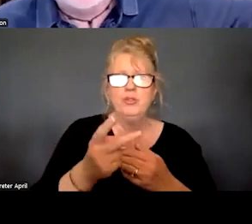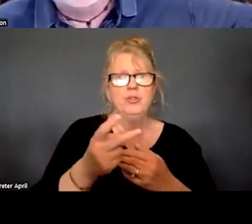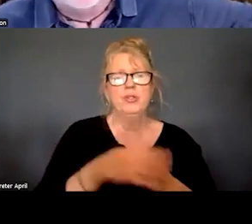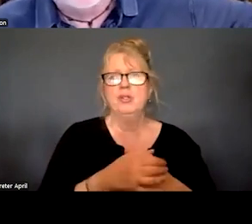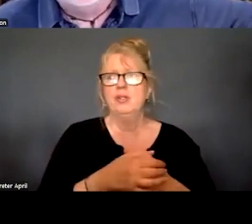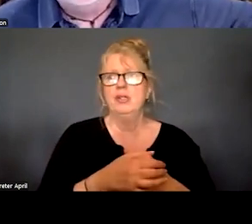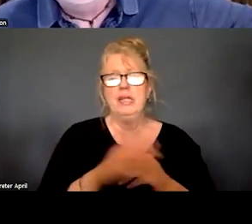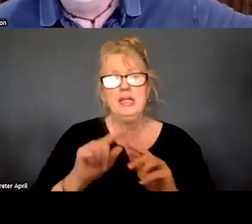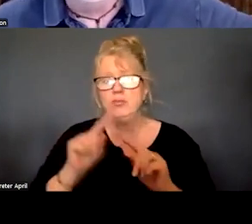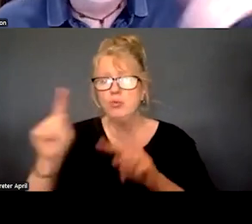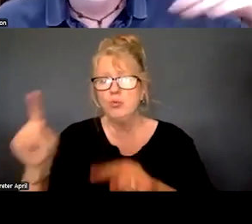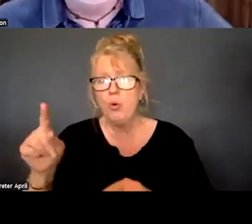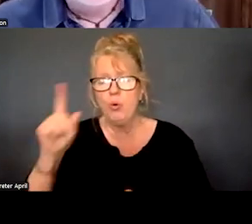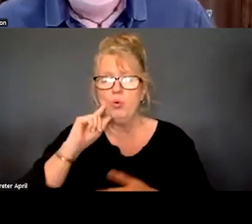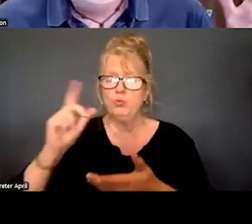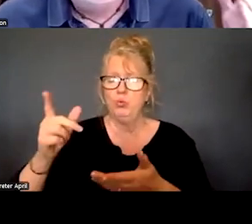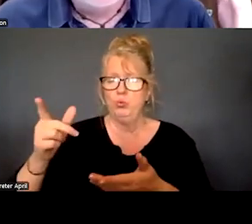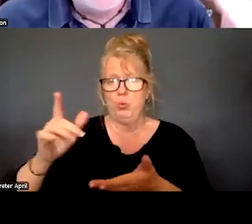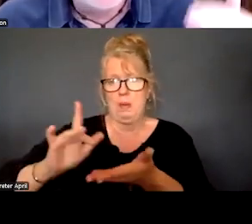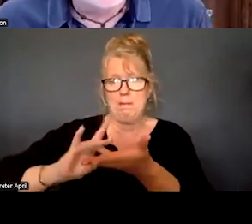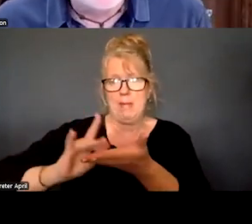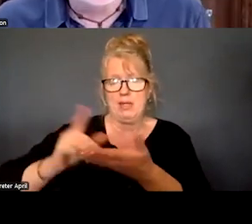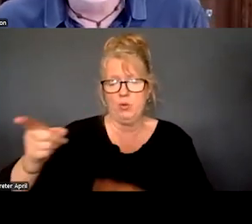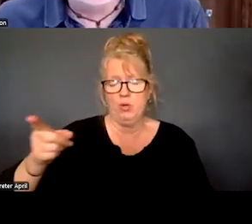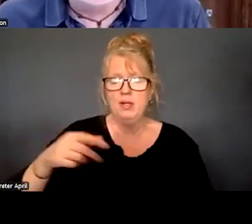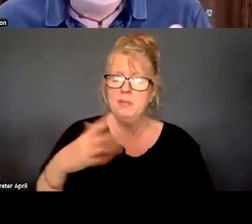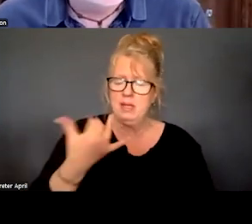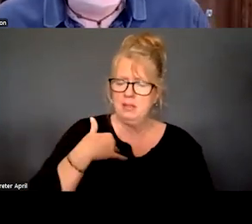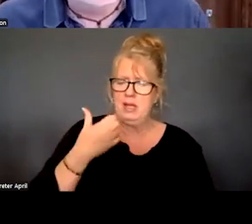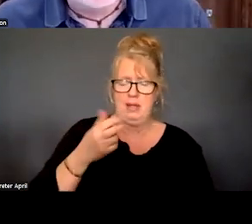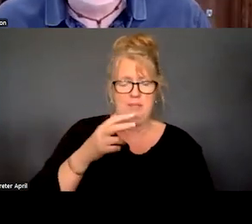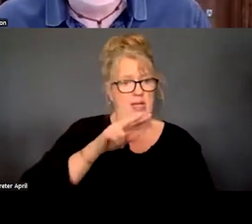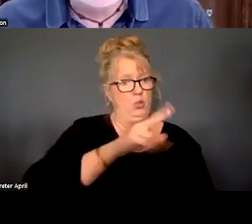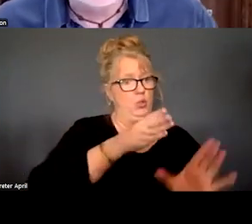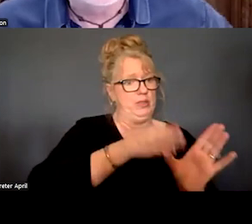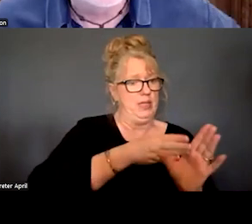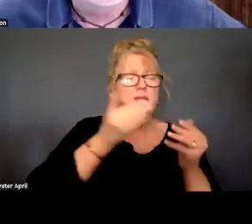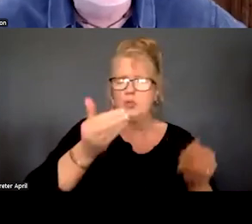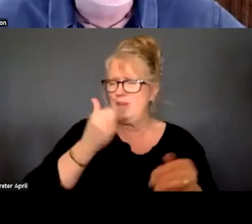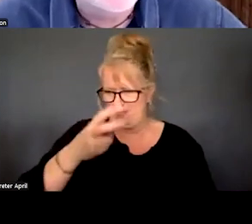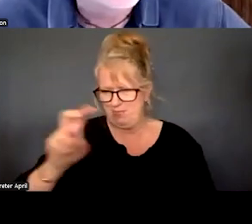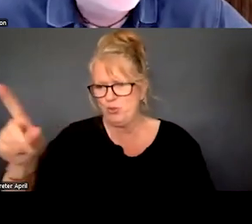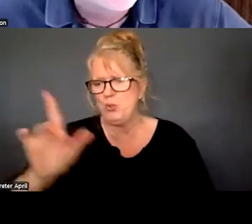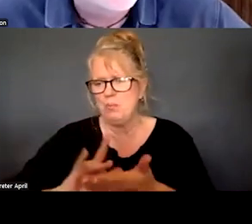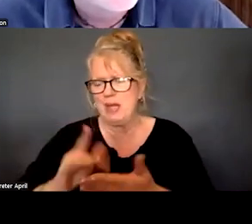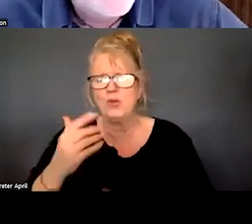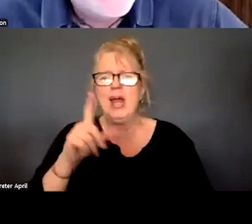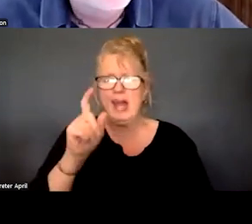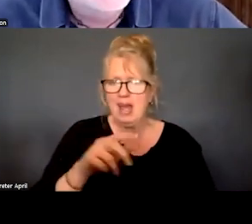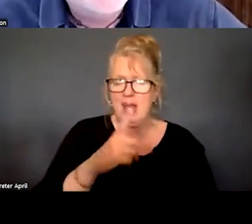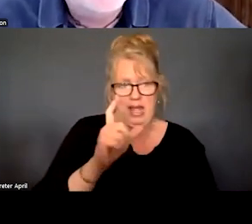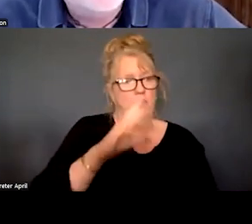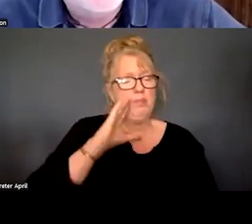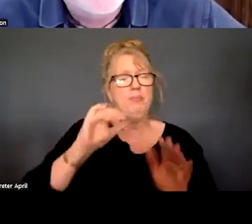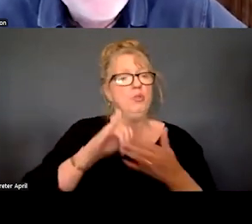to medical. I mean, that I could look at them in psych, send them to medical. I needed to be able to do that and did.